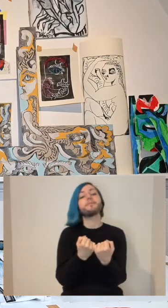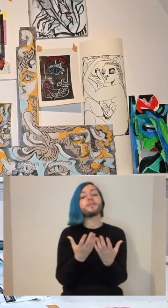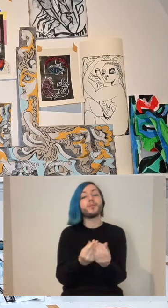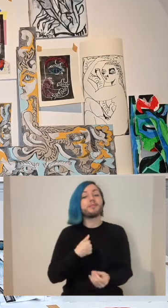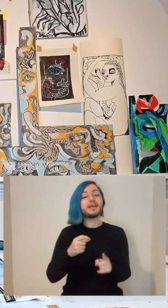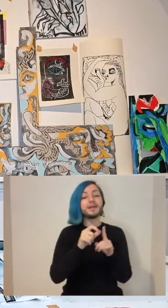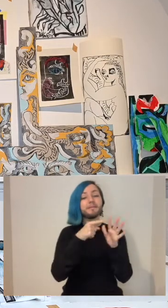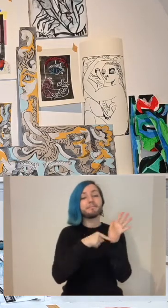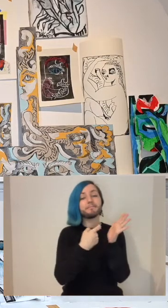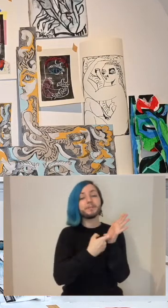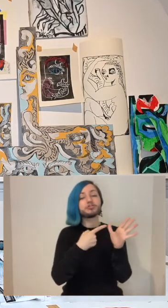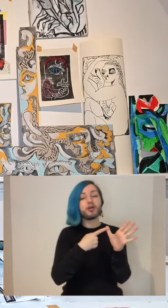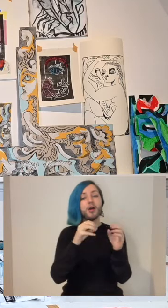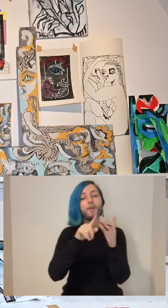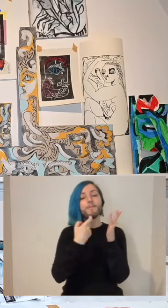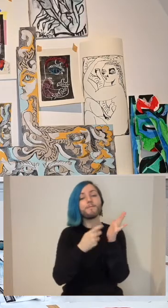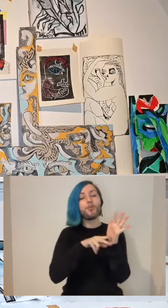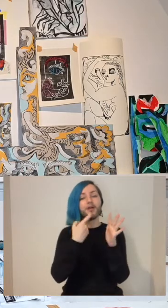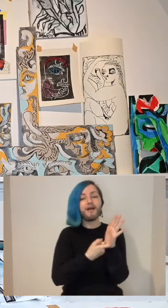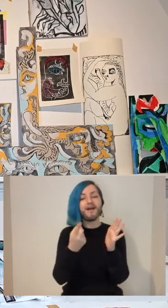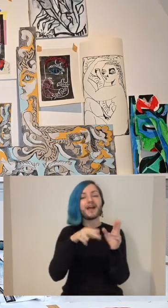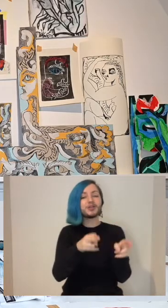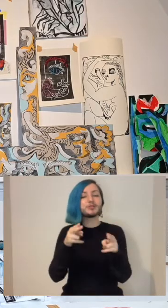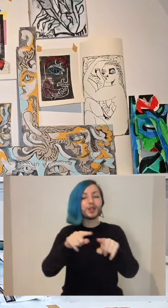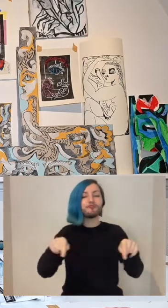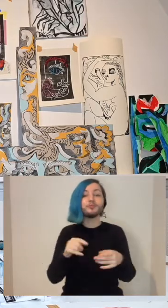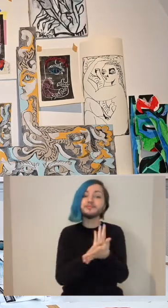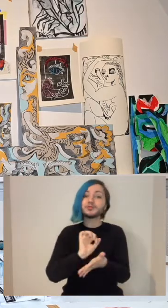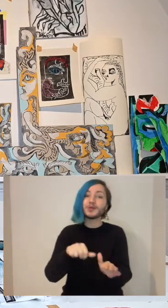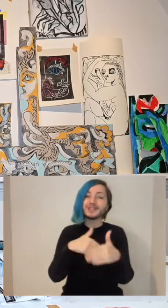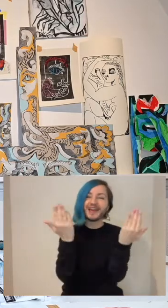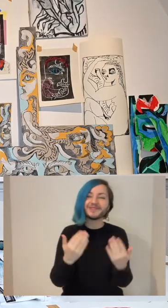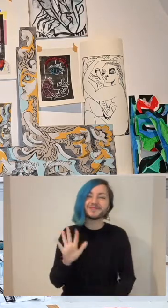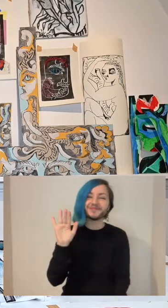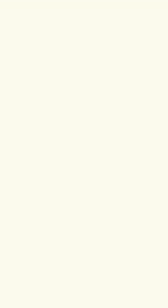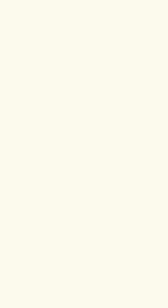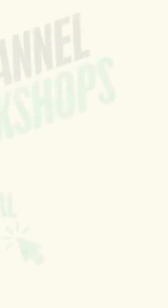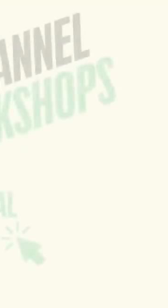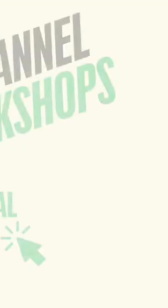with me, Petra Börner, and the hospital rooms. Have a great day.